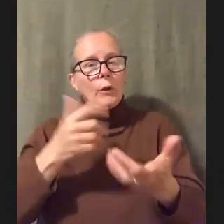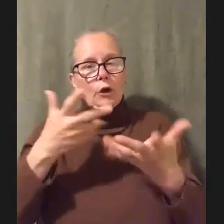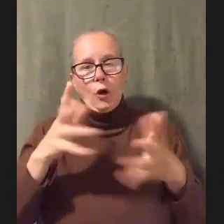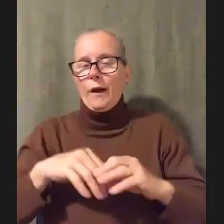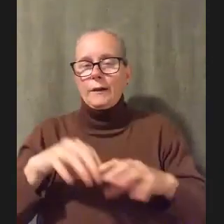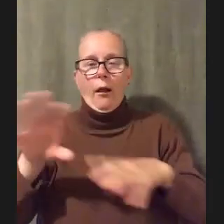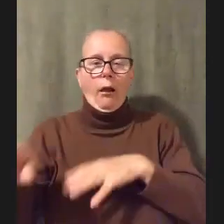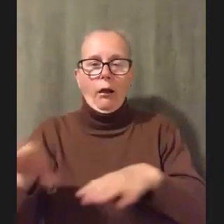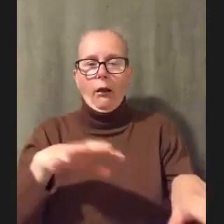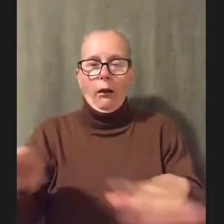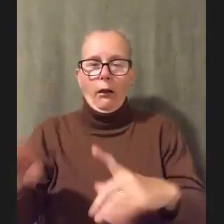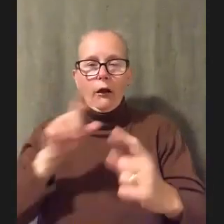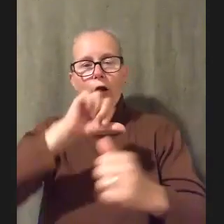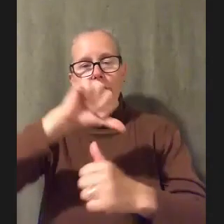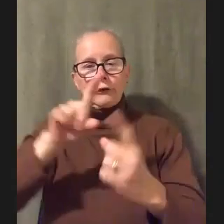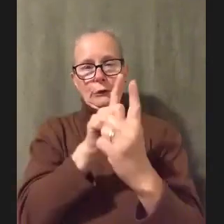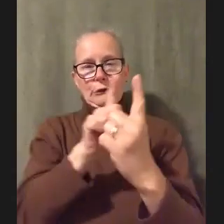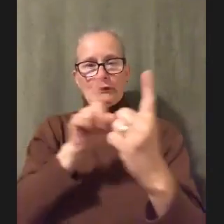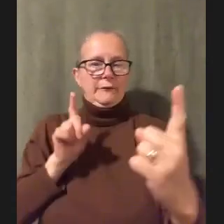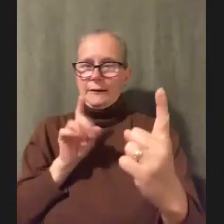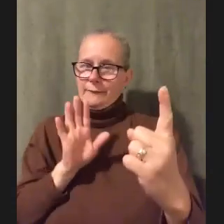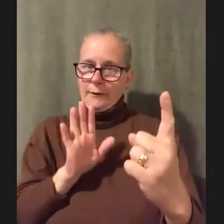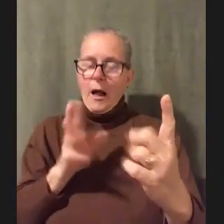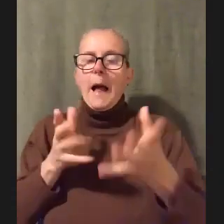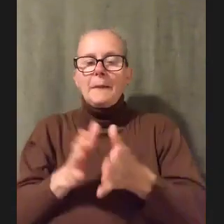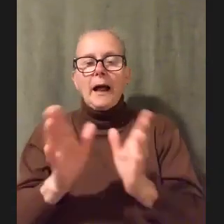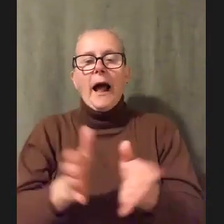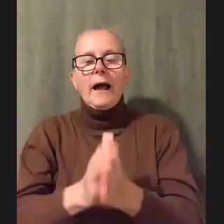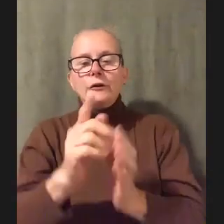distancing measures. I ask you all to be safe.